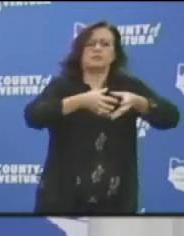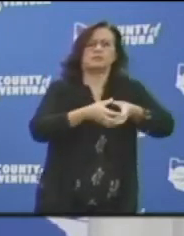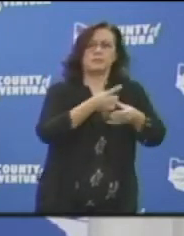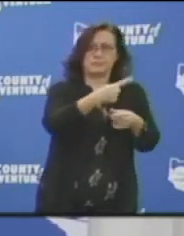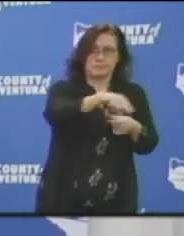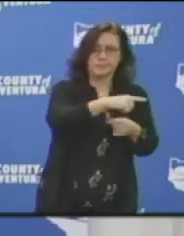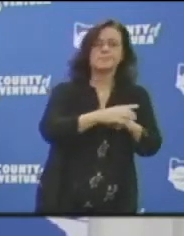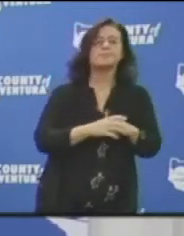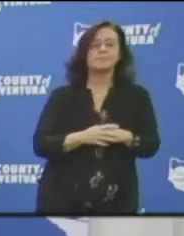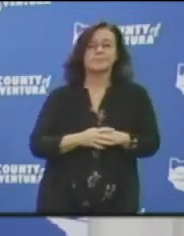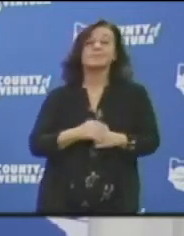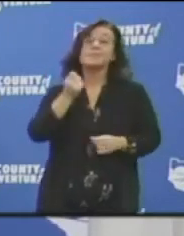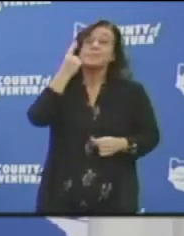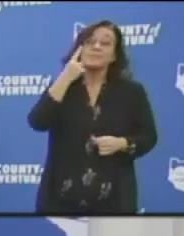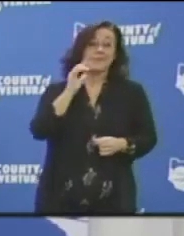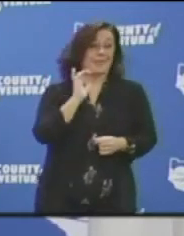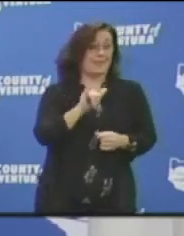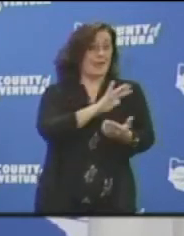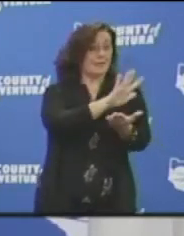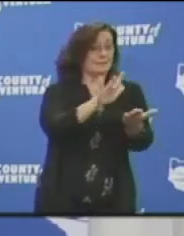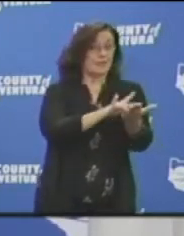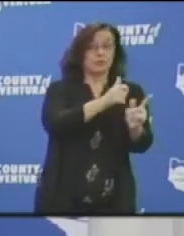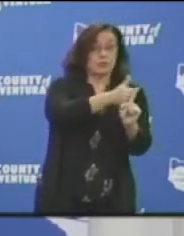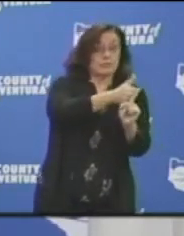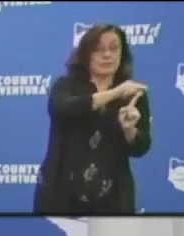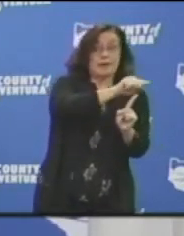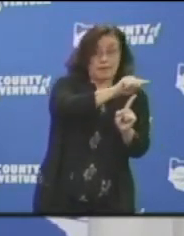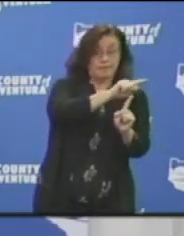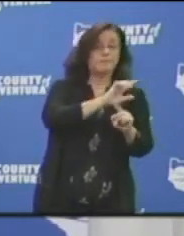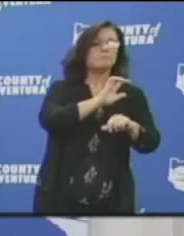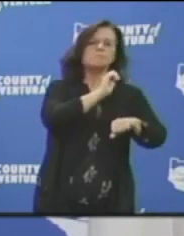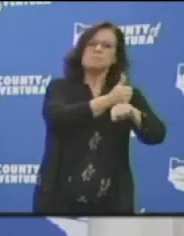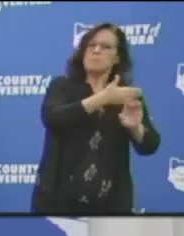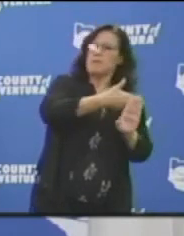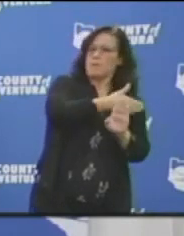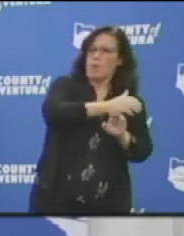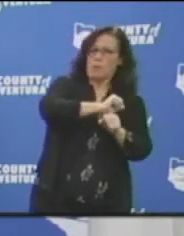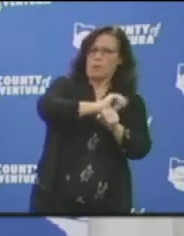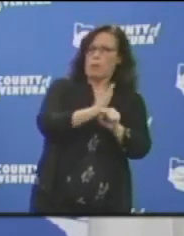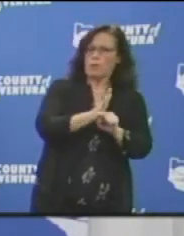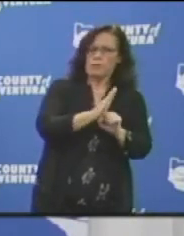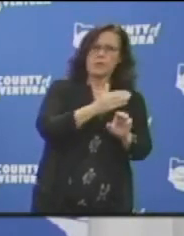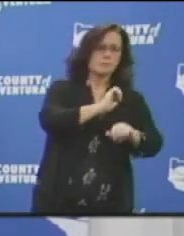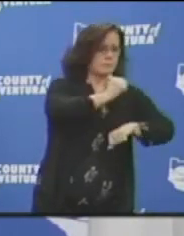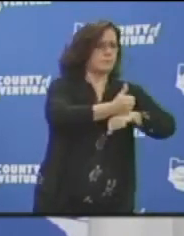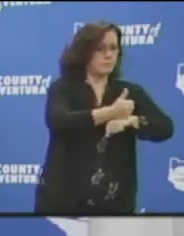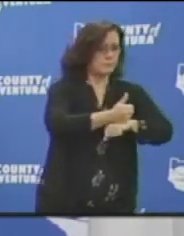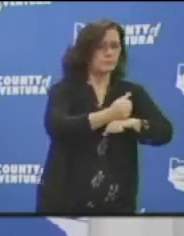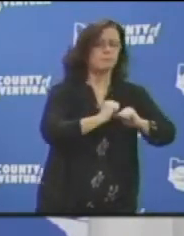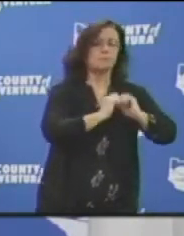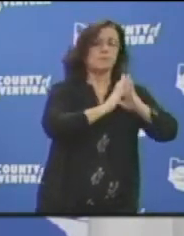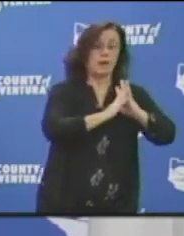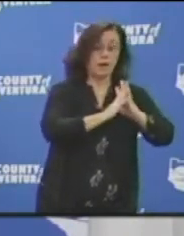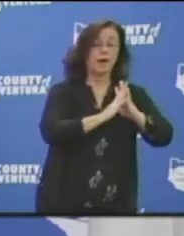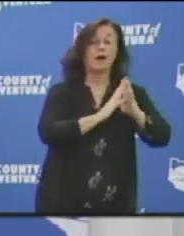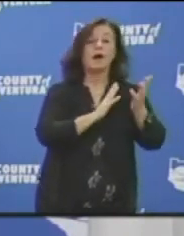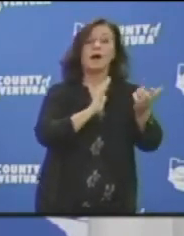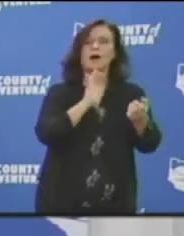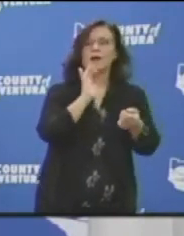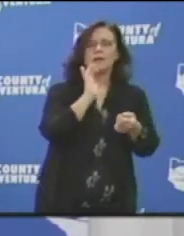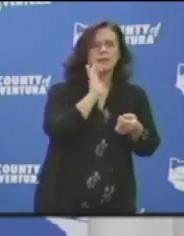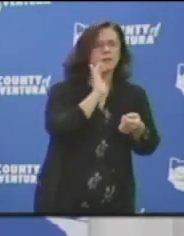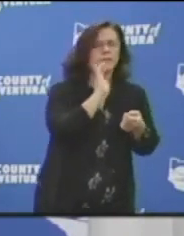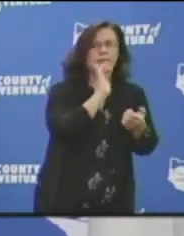Center. And this center, which was established prior to the pandemic, has come in very useful in being able